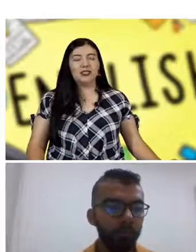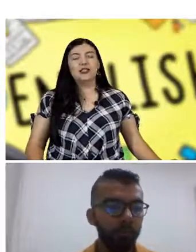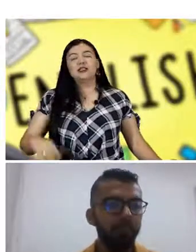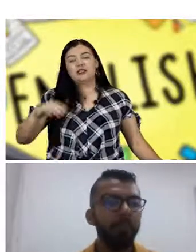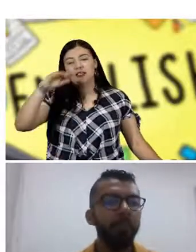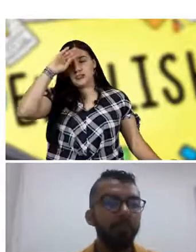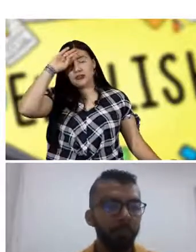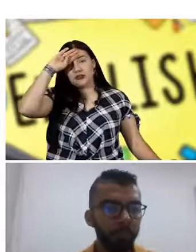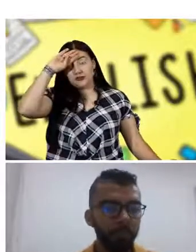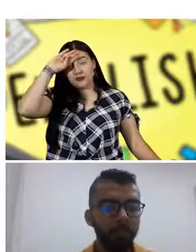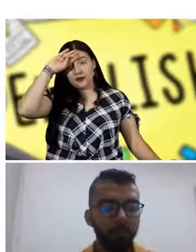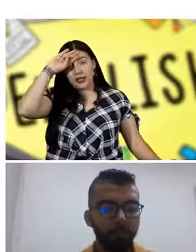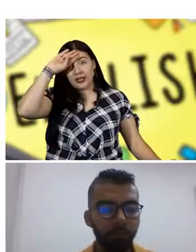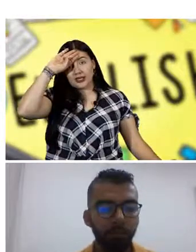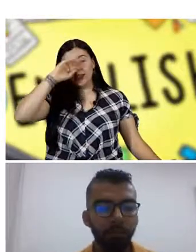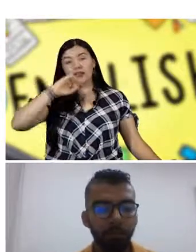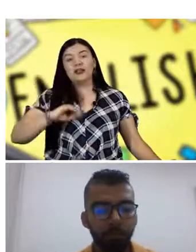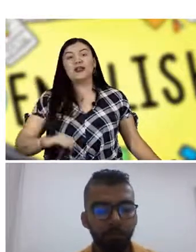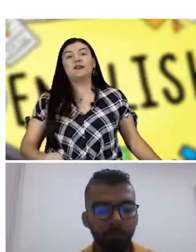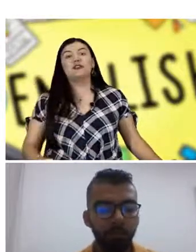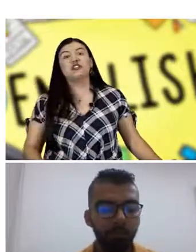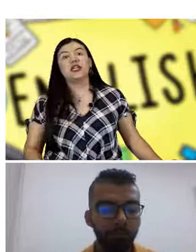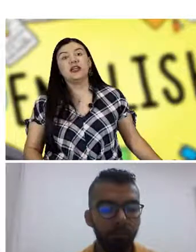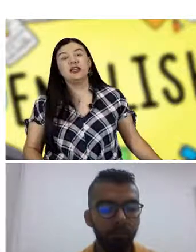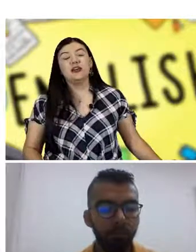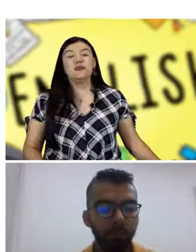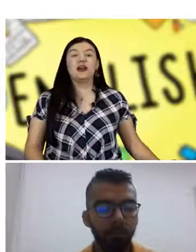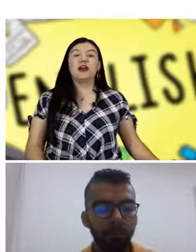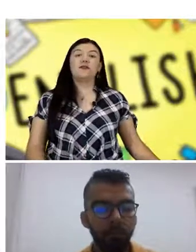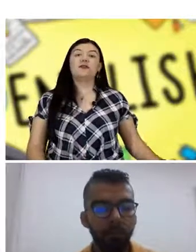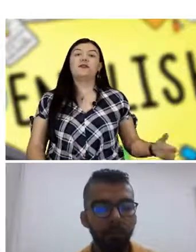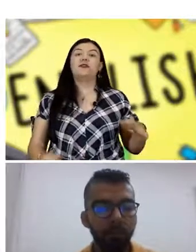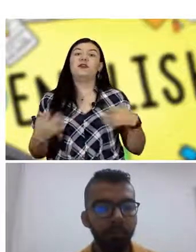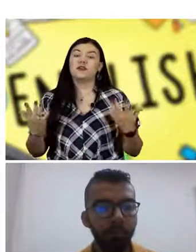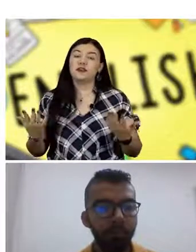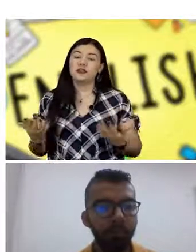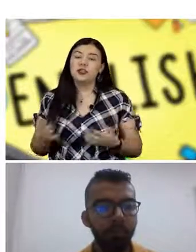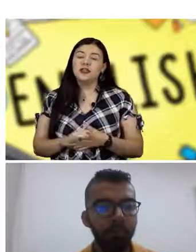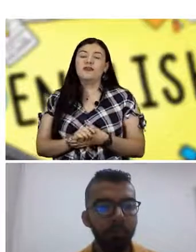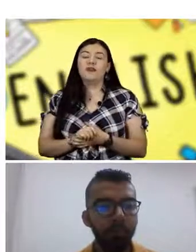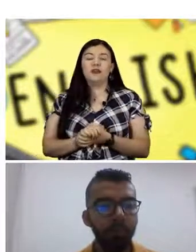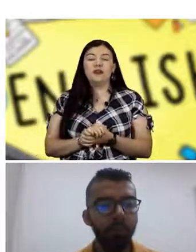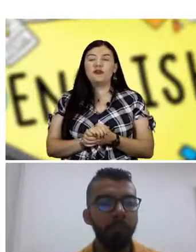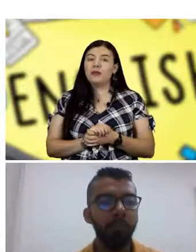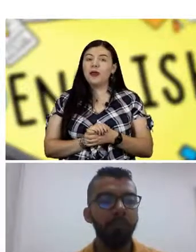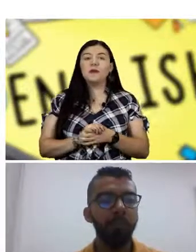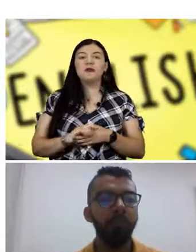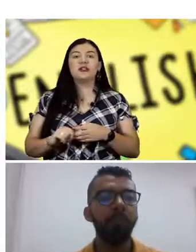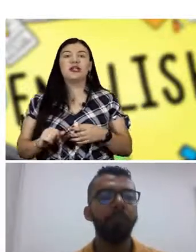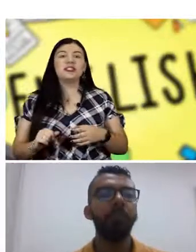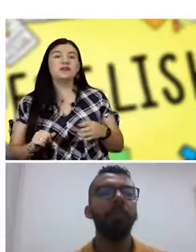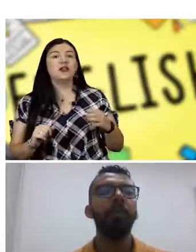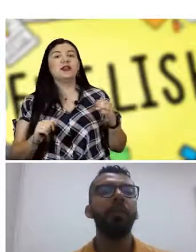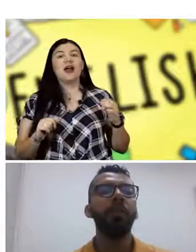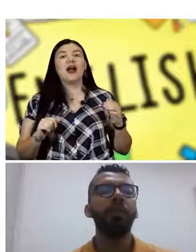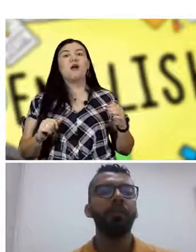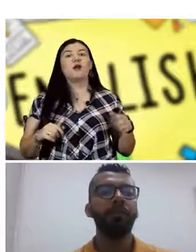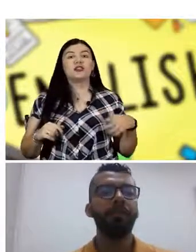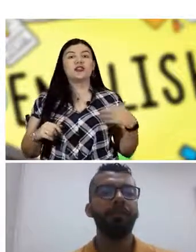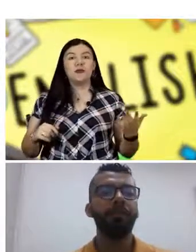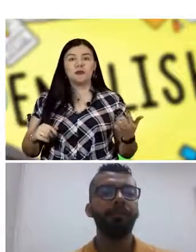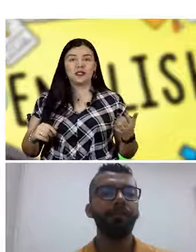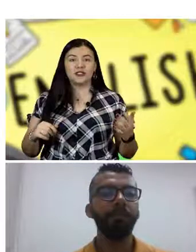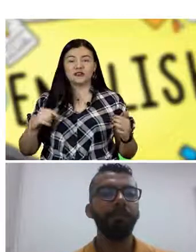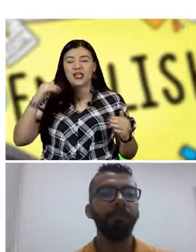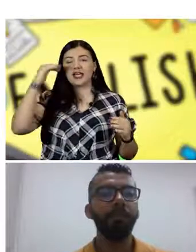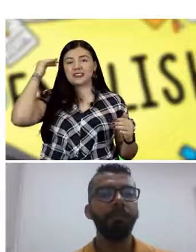forehead. They touch our forehead to check if we have fever. Fever, remember, that is when